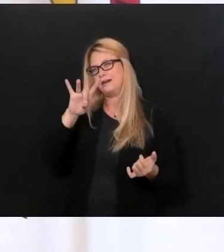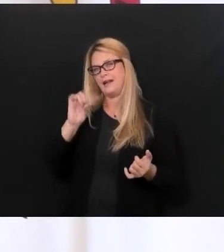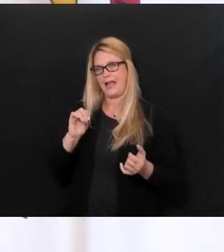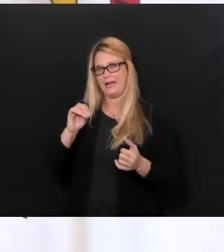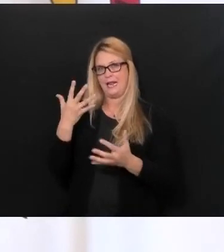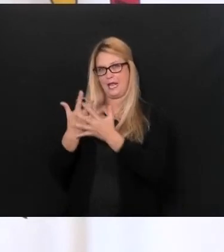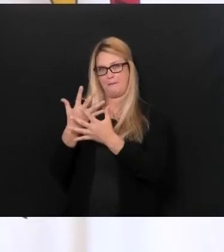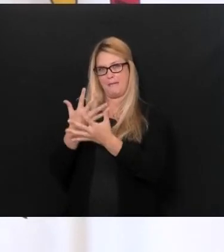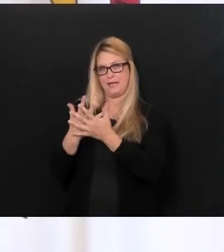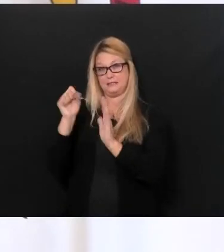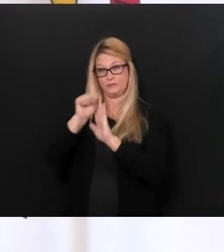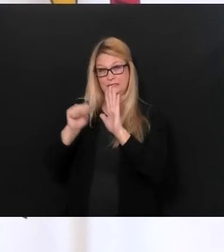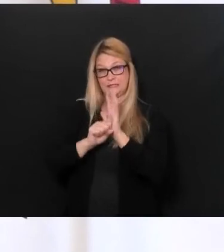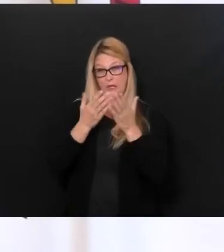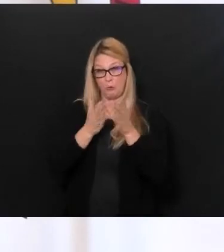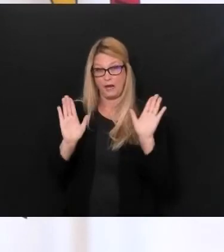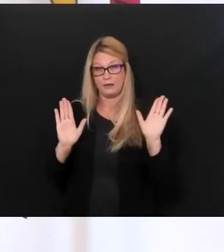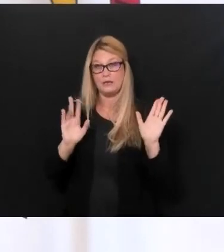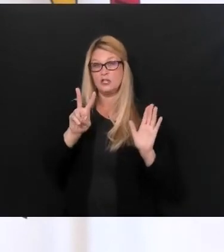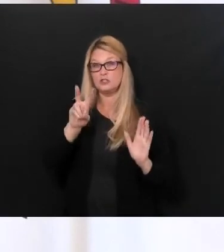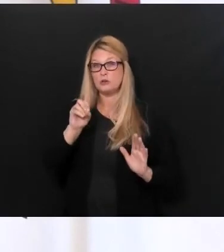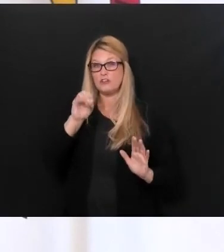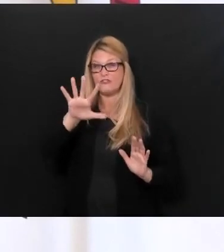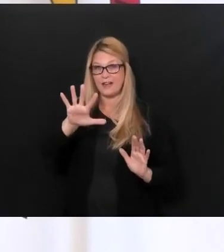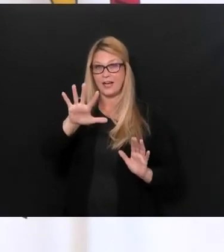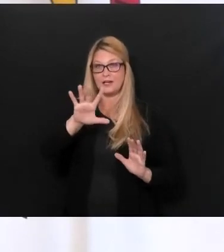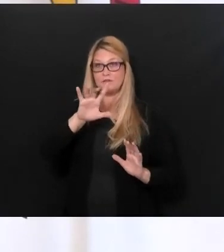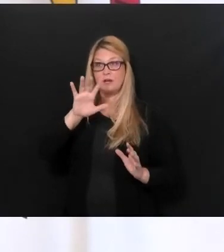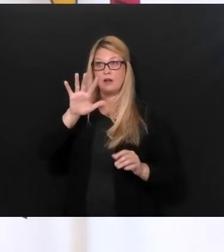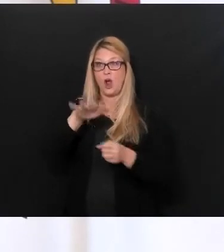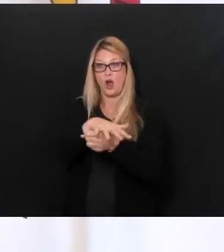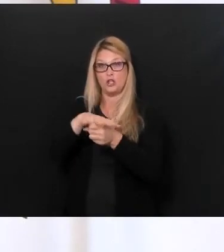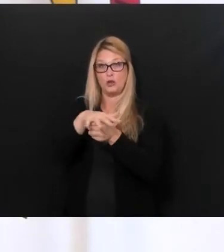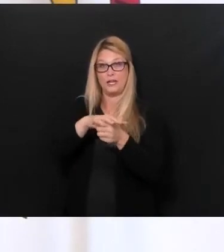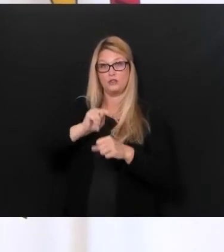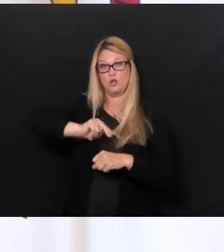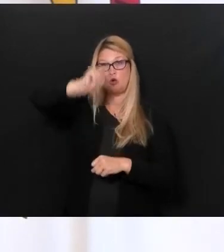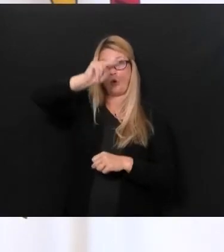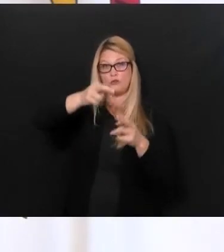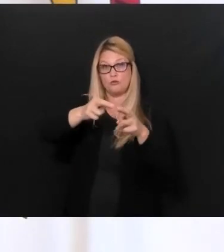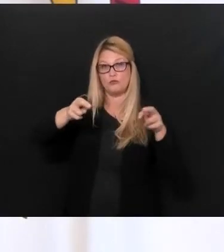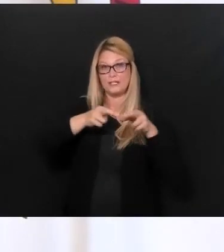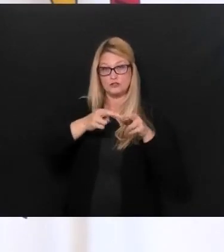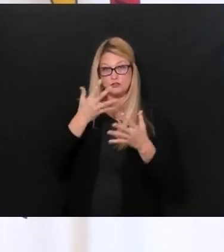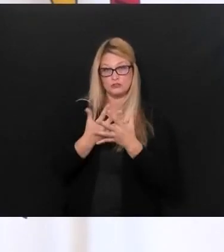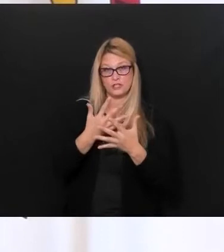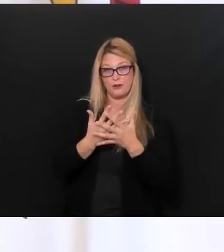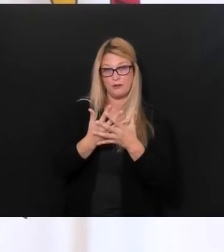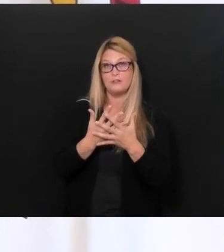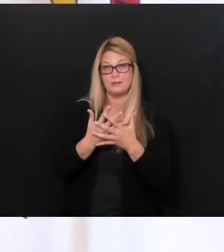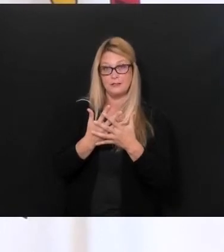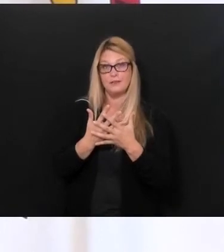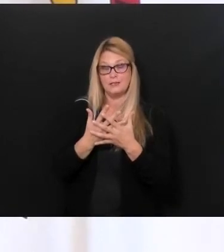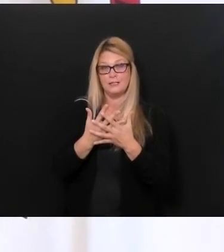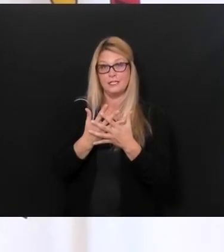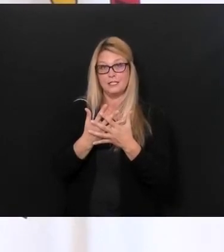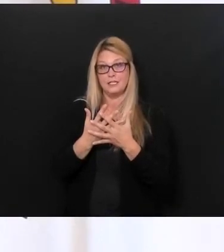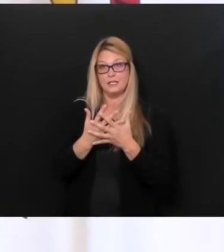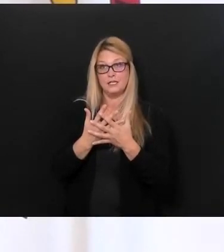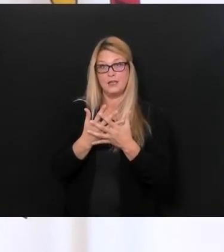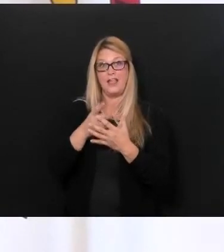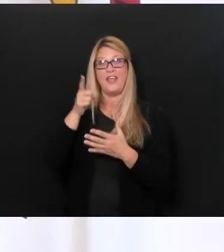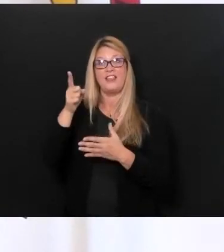statewide. 205 of those are at the Northern Regional Jail and the Northern Correctional Facility, which